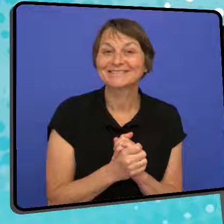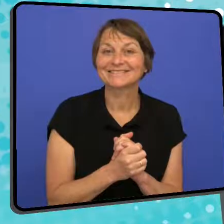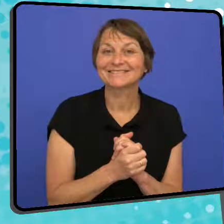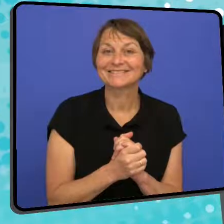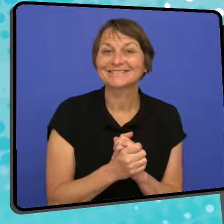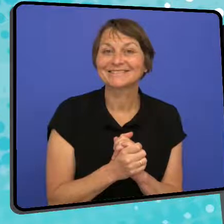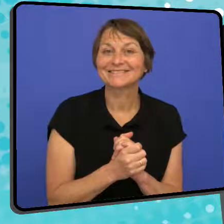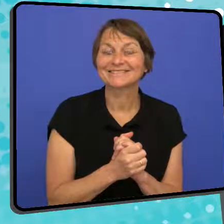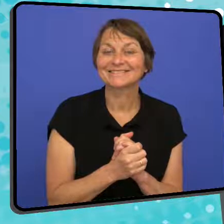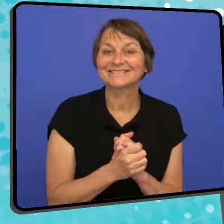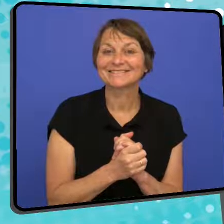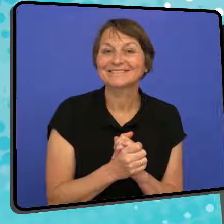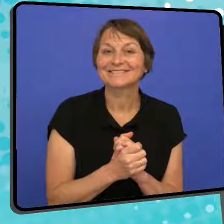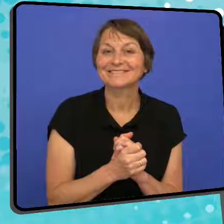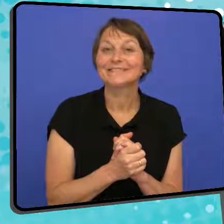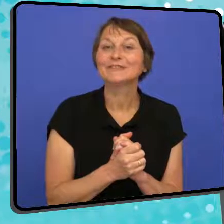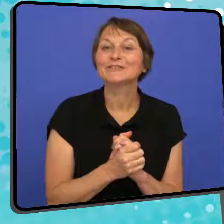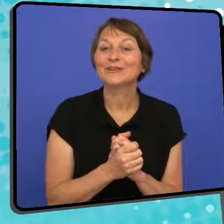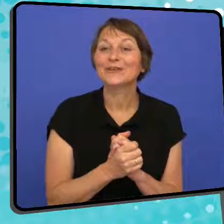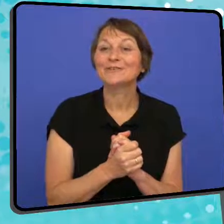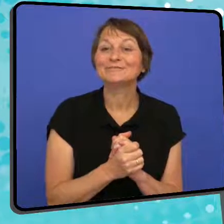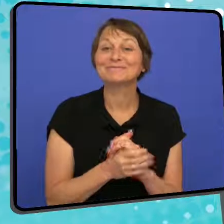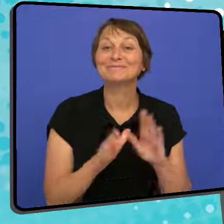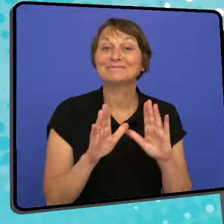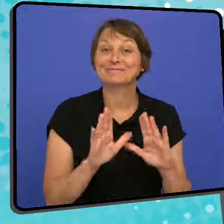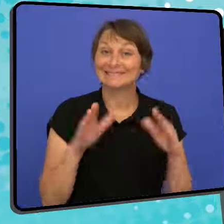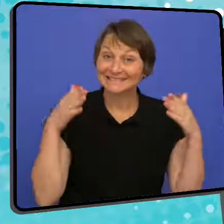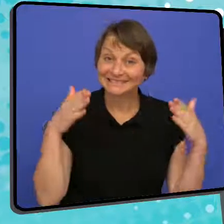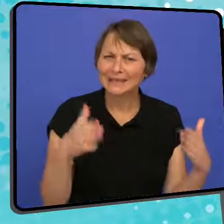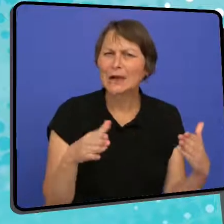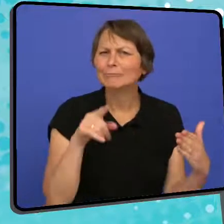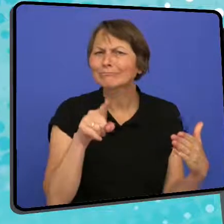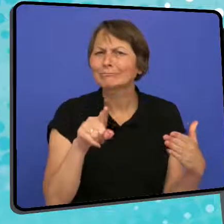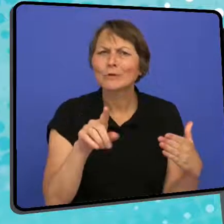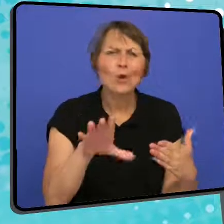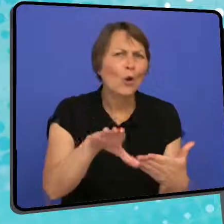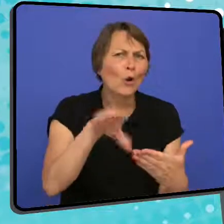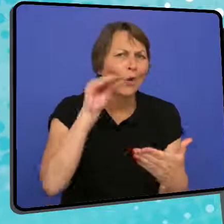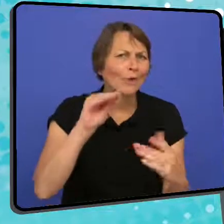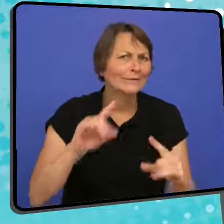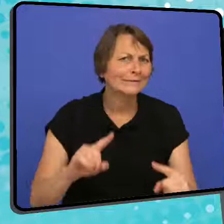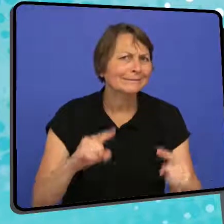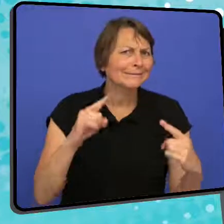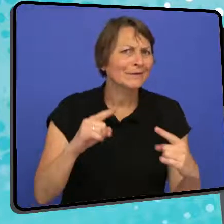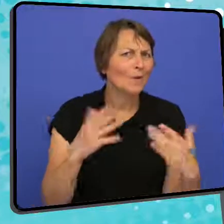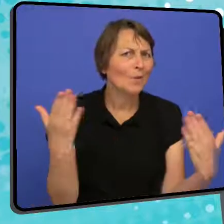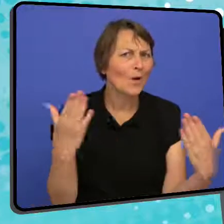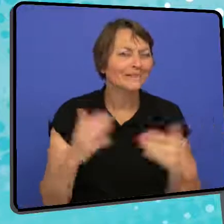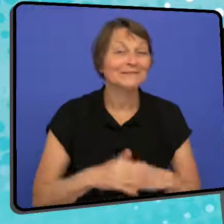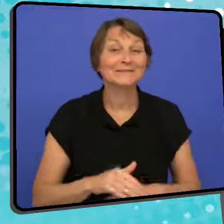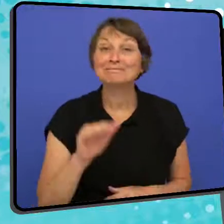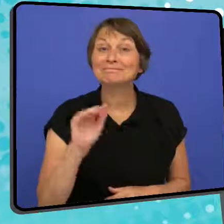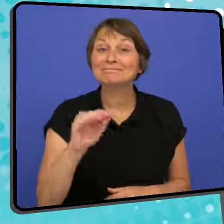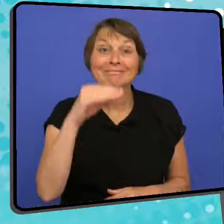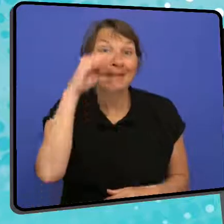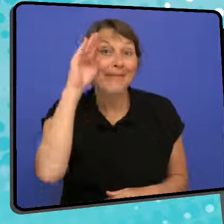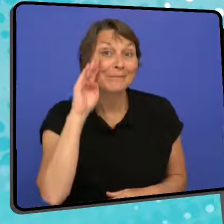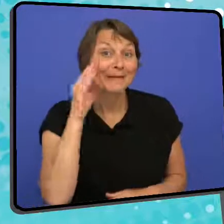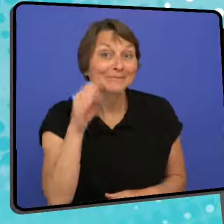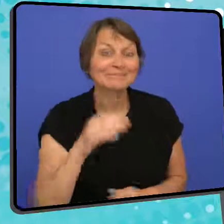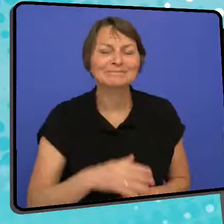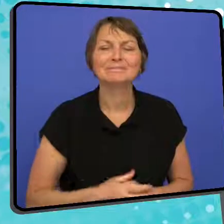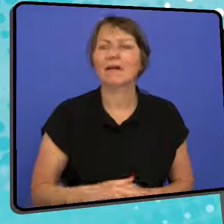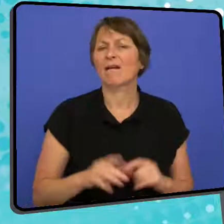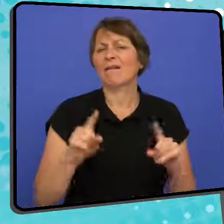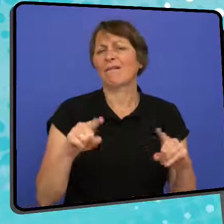tune into our learning challenge. So what did you pick this week, Amy? This week was an easy one.